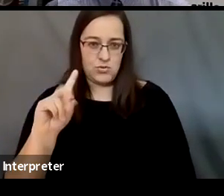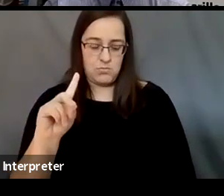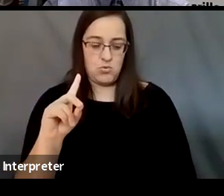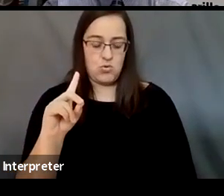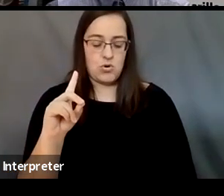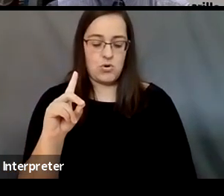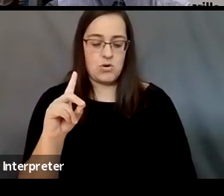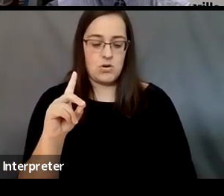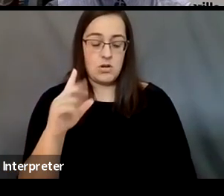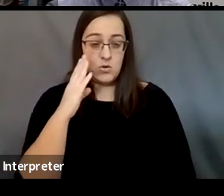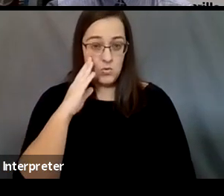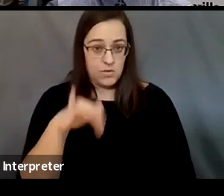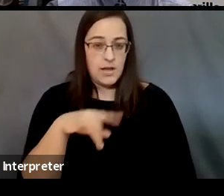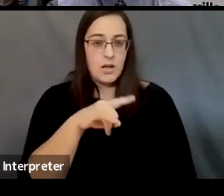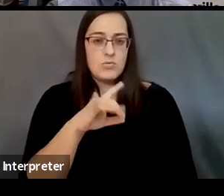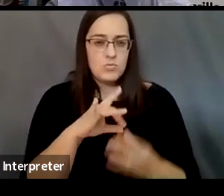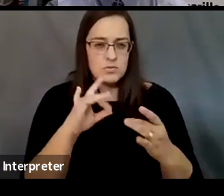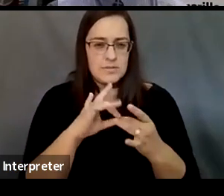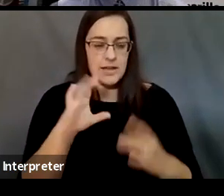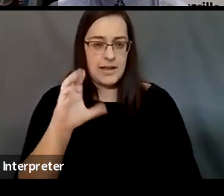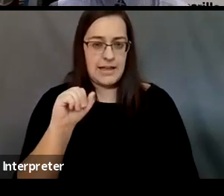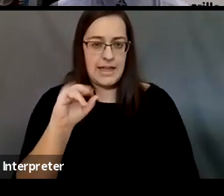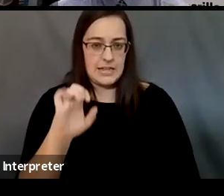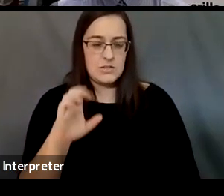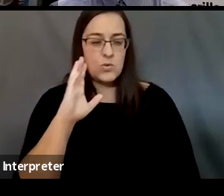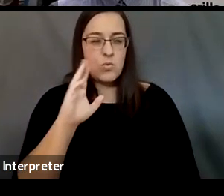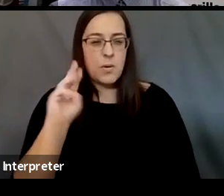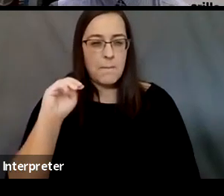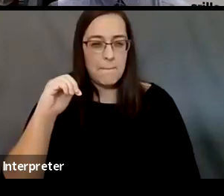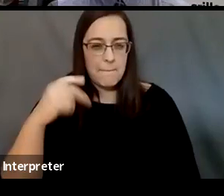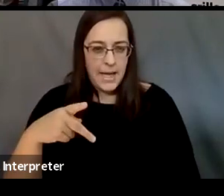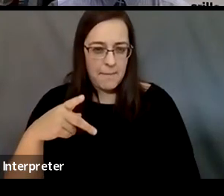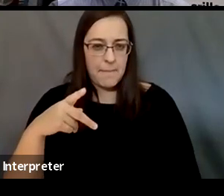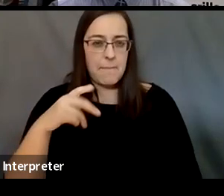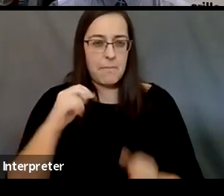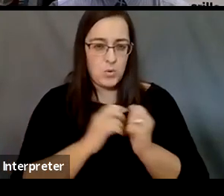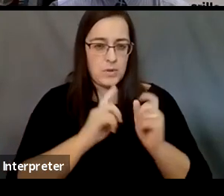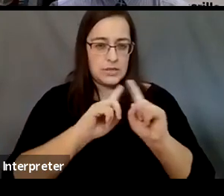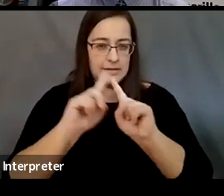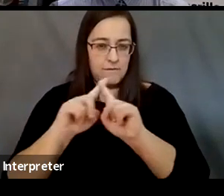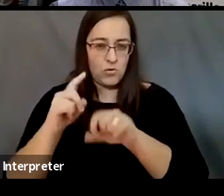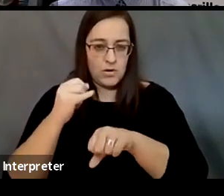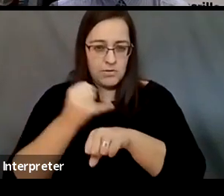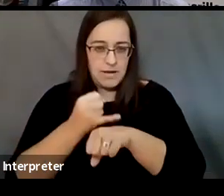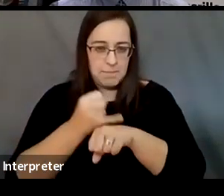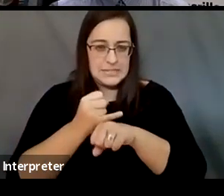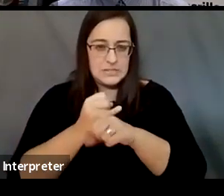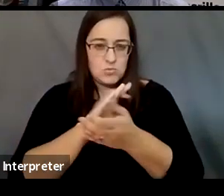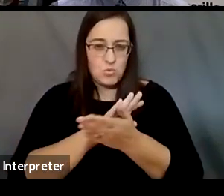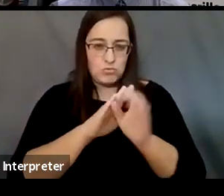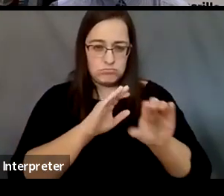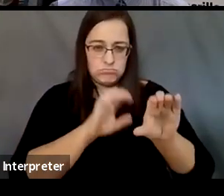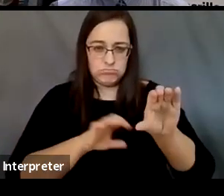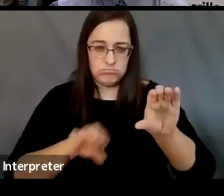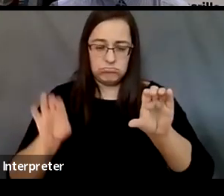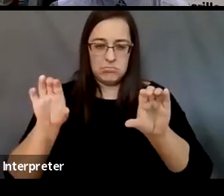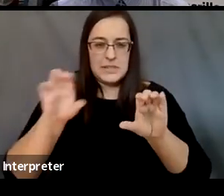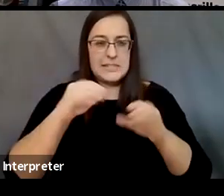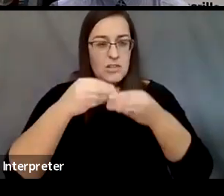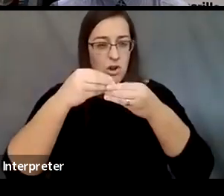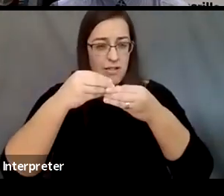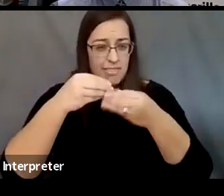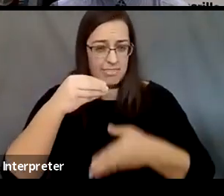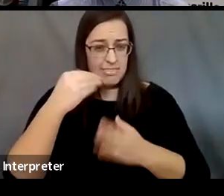I know you said, Casie, that there will be a map with different campuses and such. Is there a list on